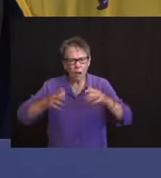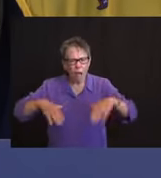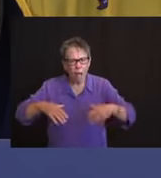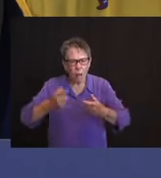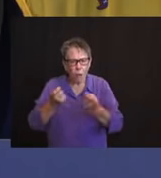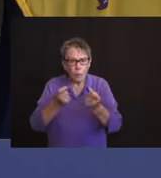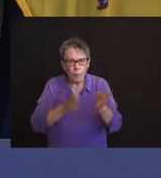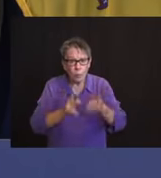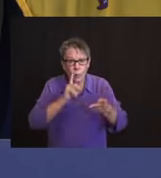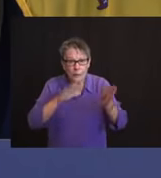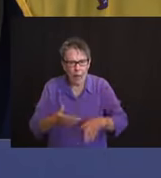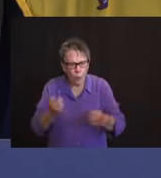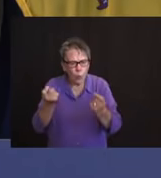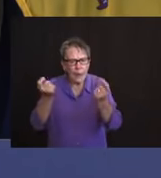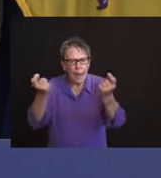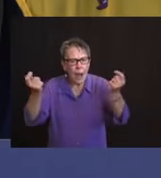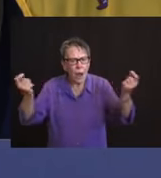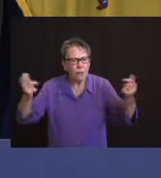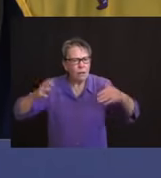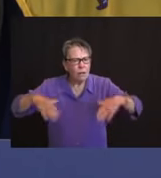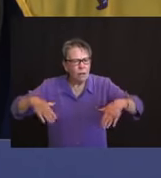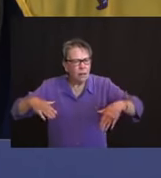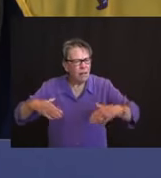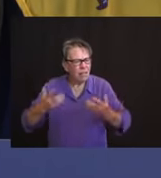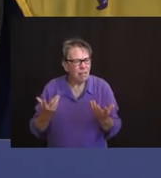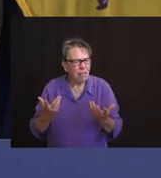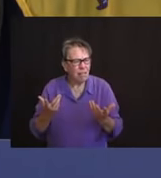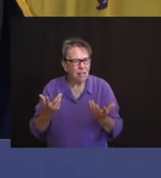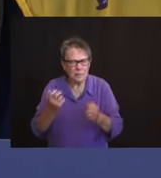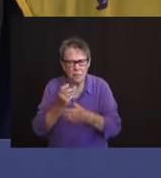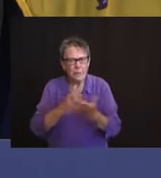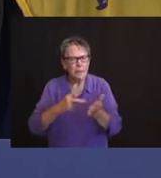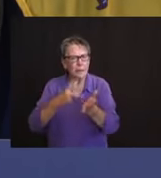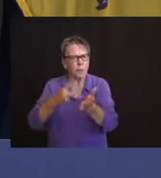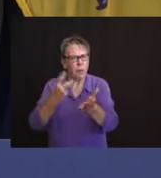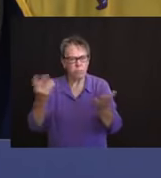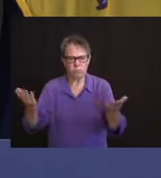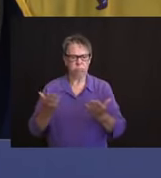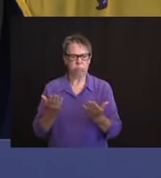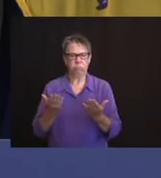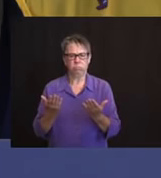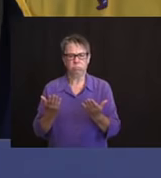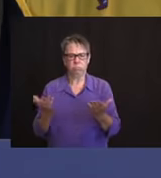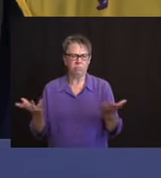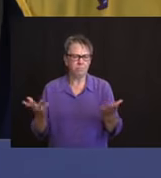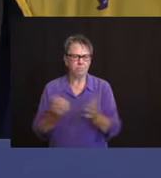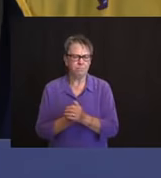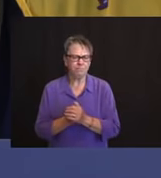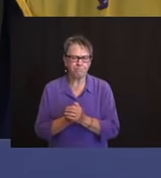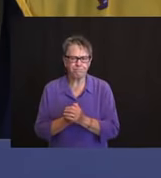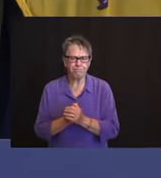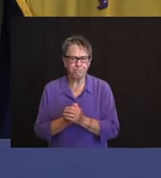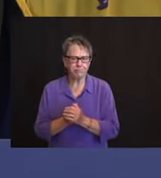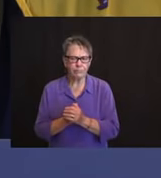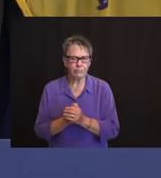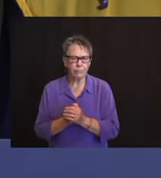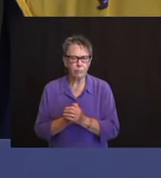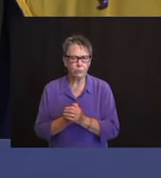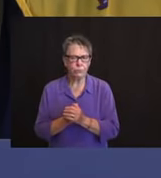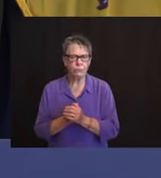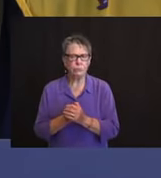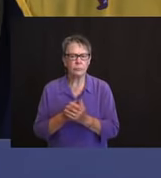that? And could you just be specific about what systems are in place to keep any kind of fraud from happening in the election? It's